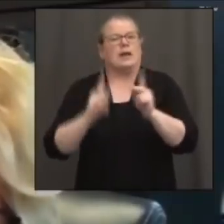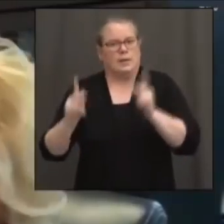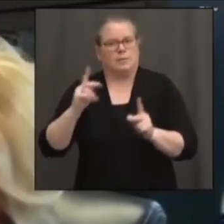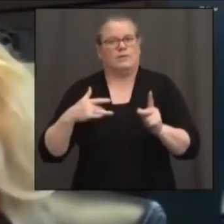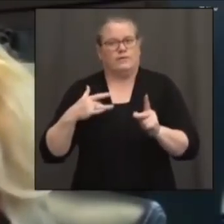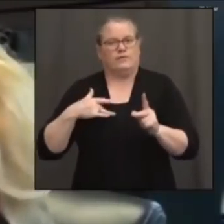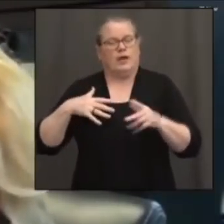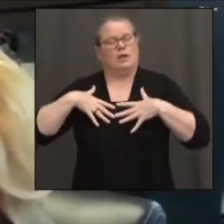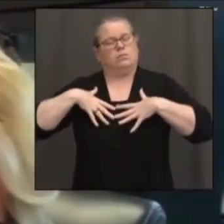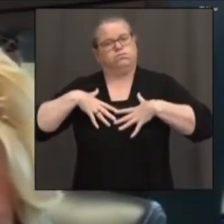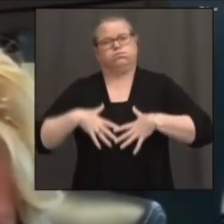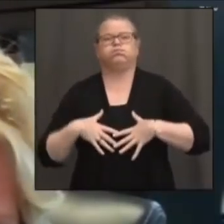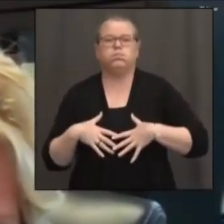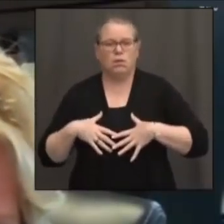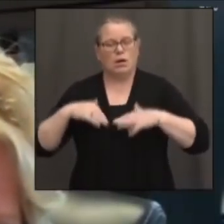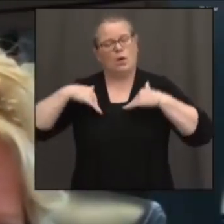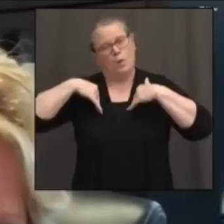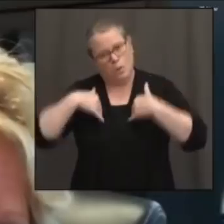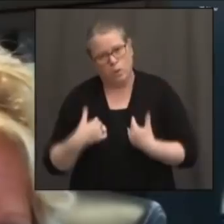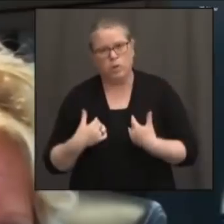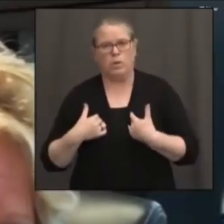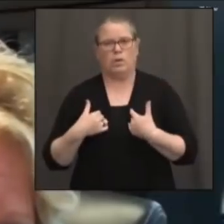seeing, especially in the last 3 months,